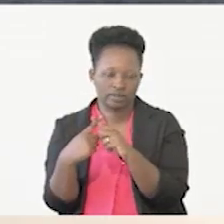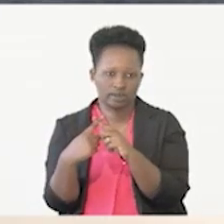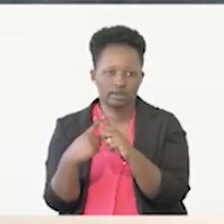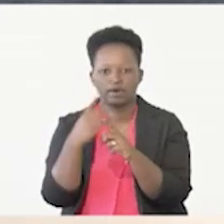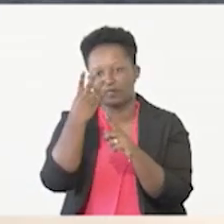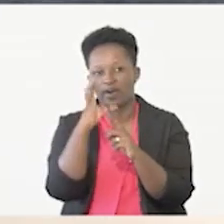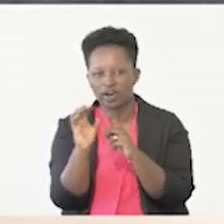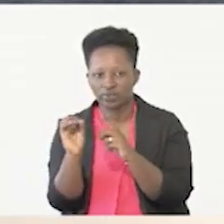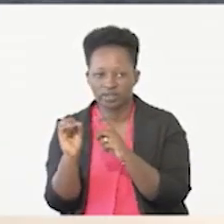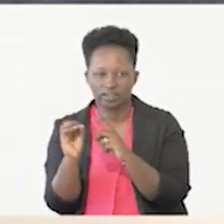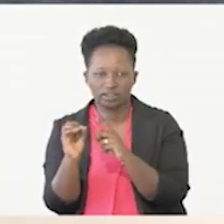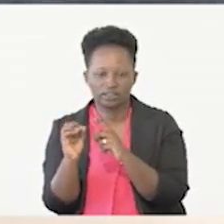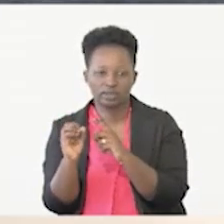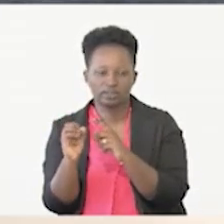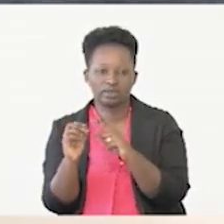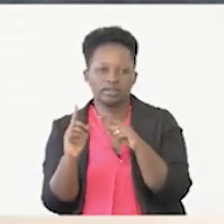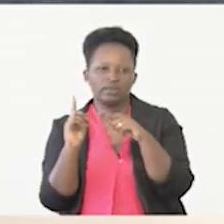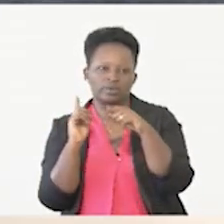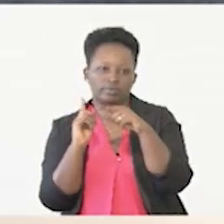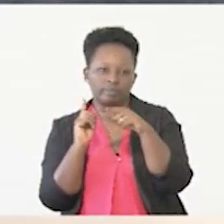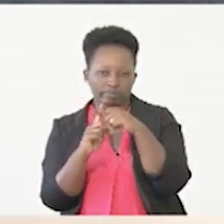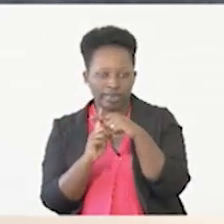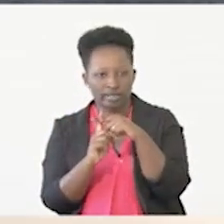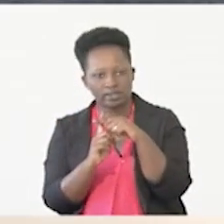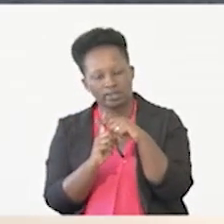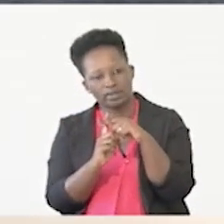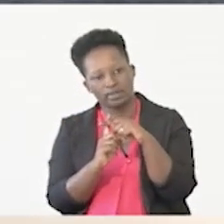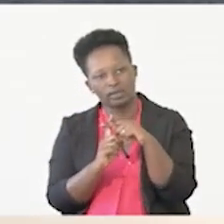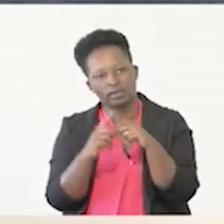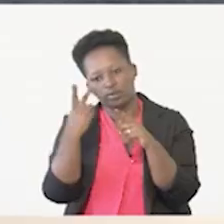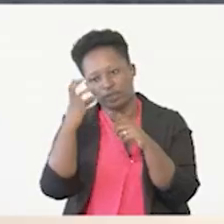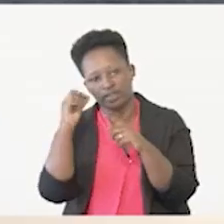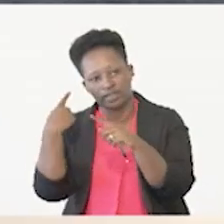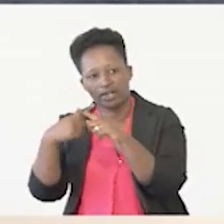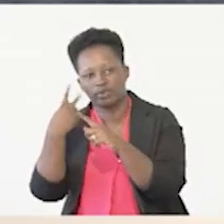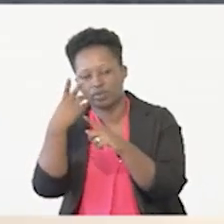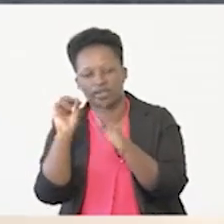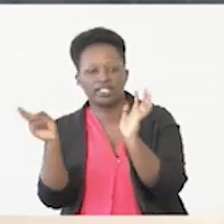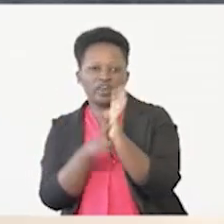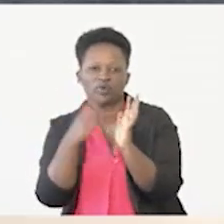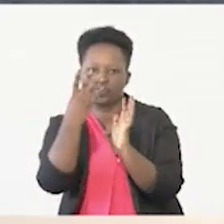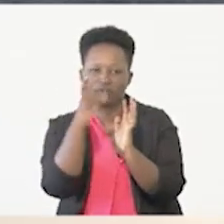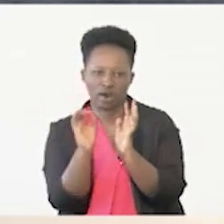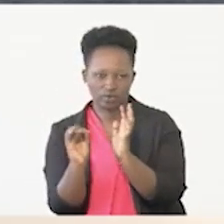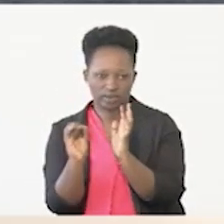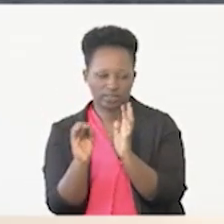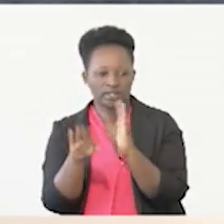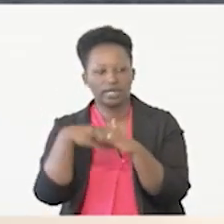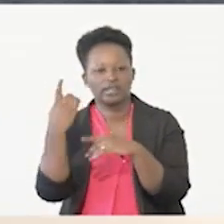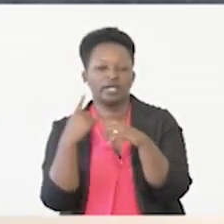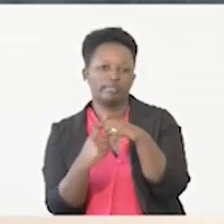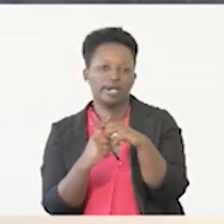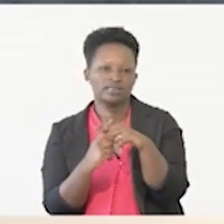into 400, 20 squared is 400. That is 20 times 20. 20 times 20. Then